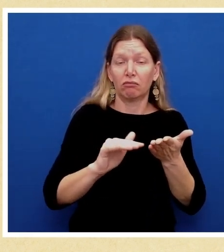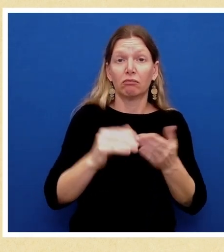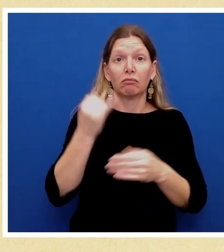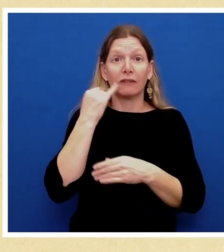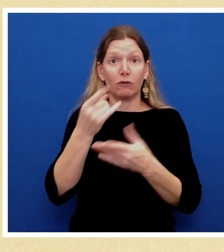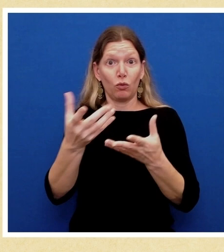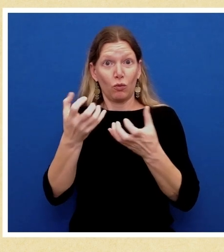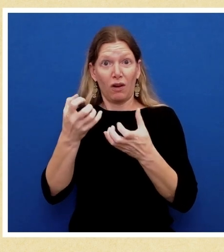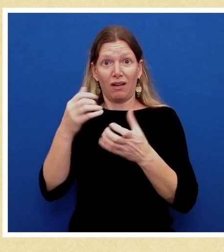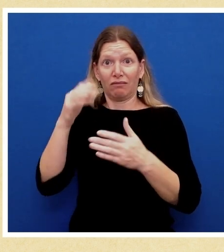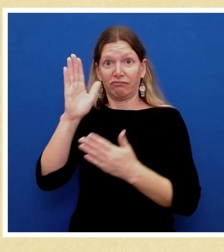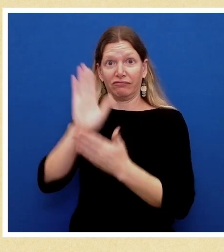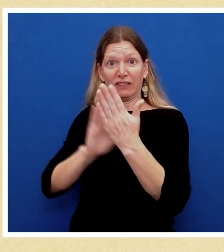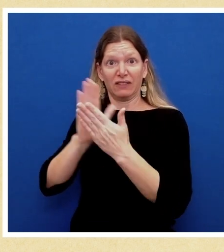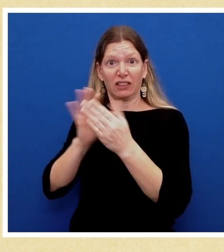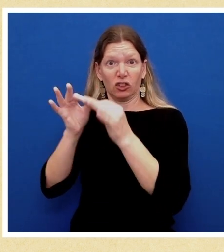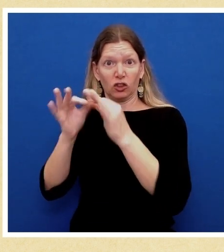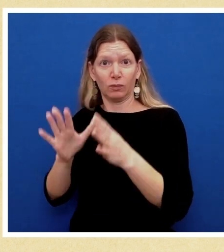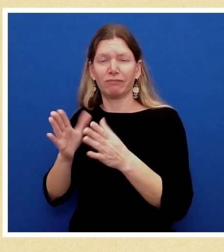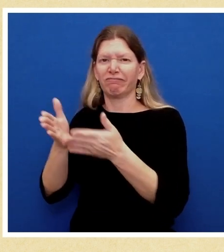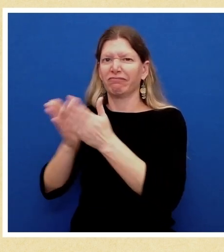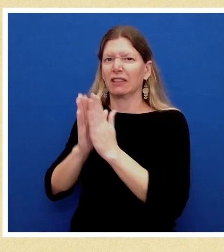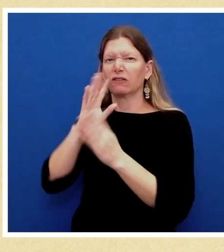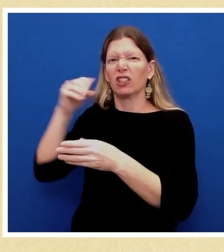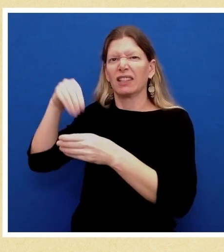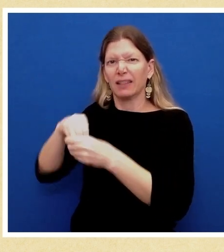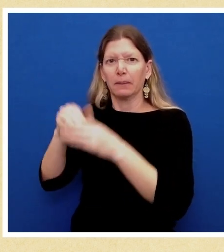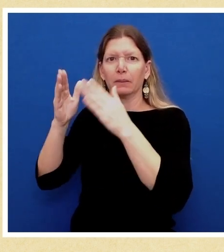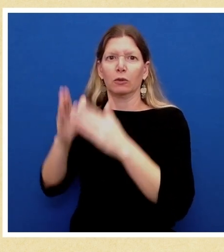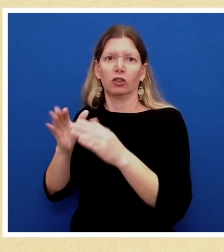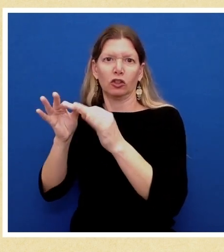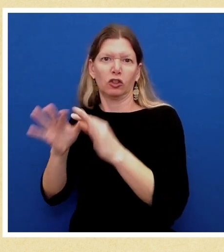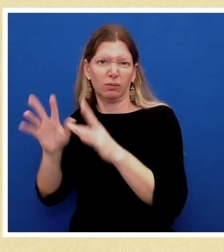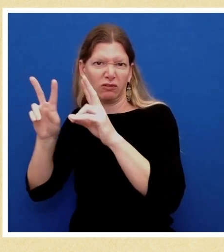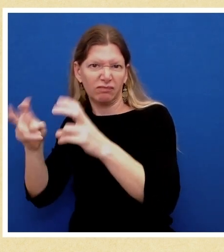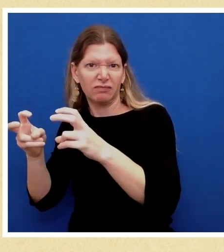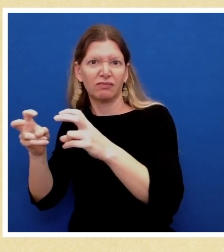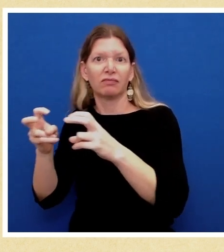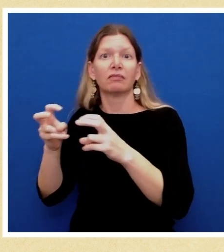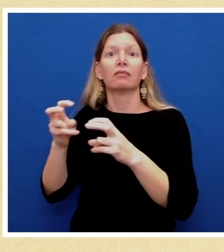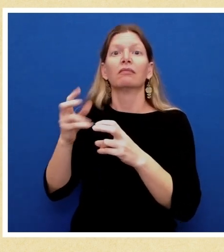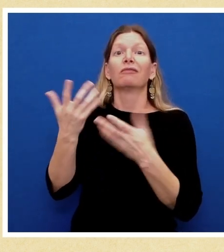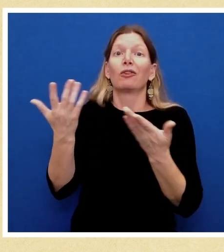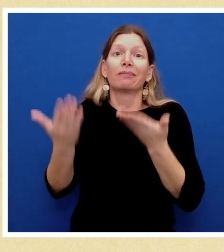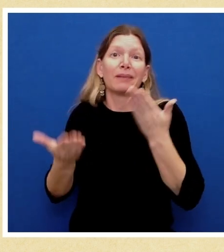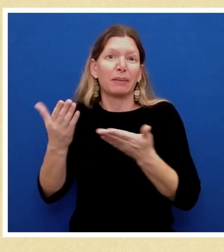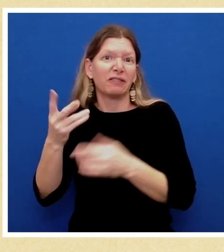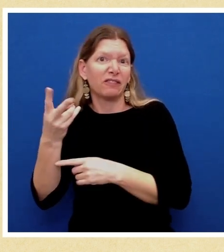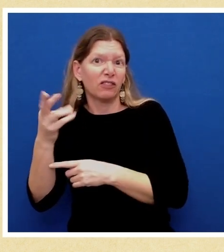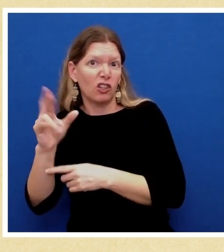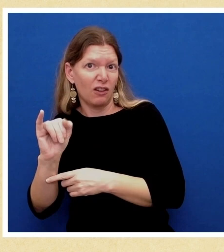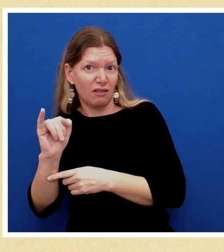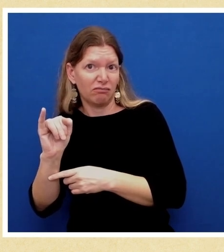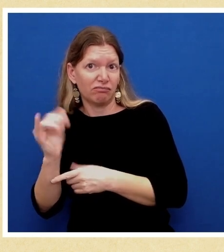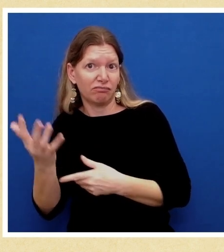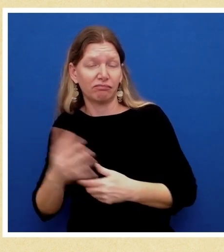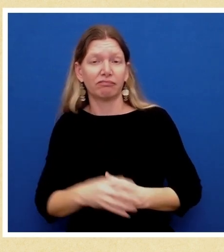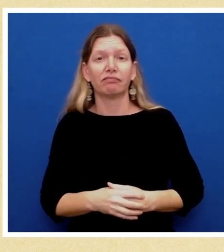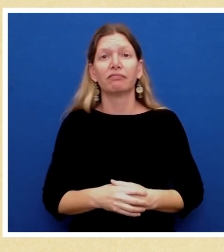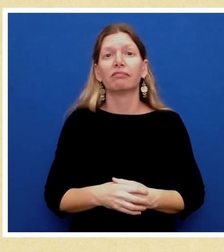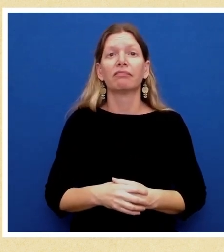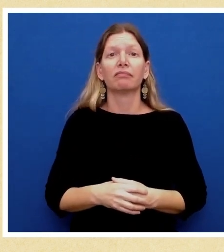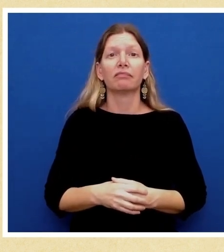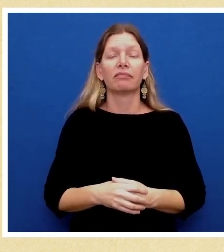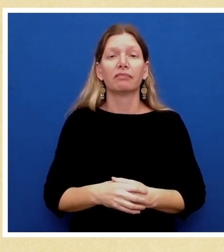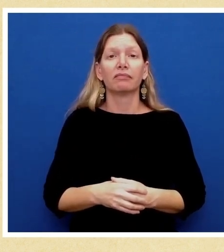or braille. If you need an in-person interpreter, ask for in-person. Otherwise, the provider may use video remote